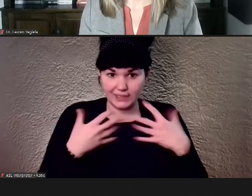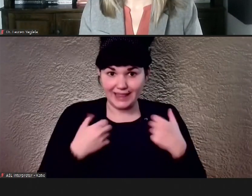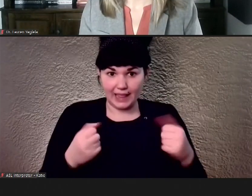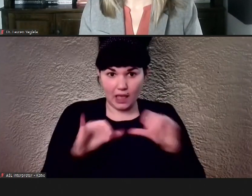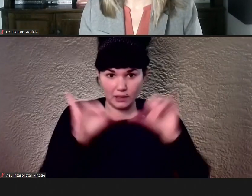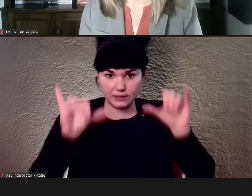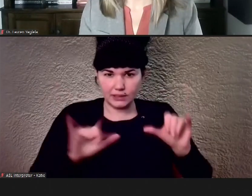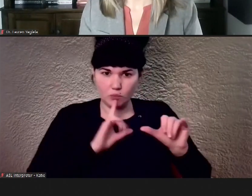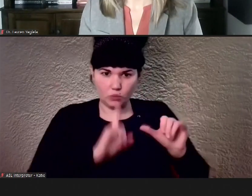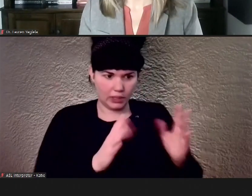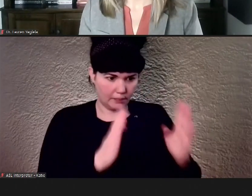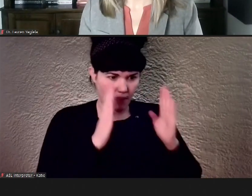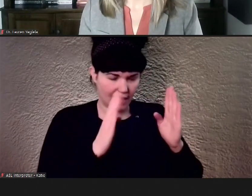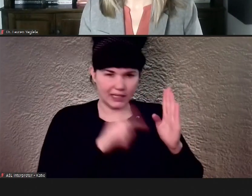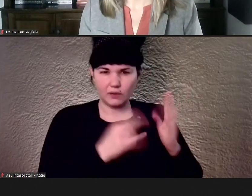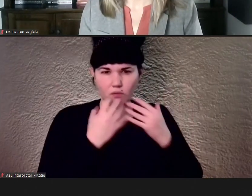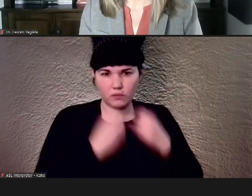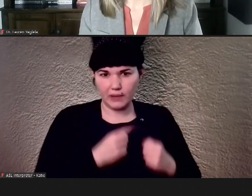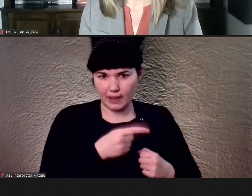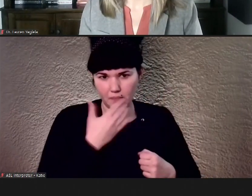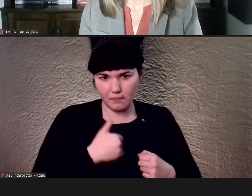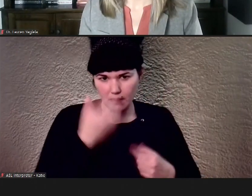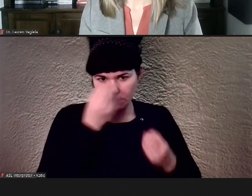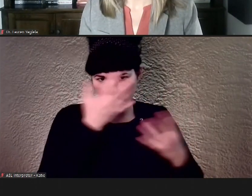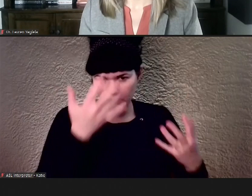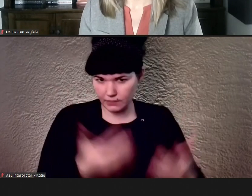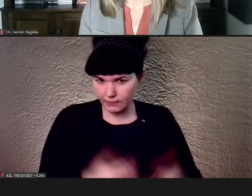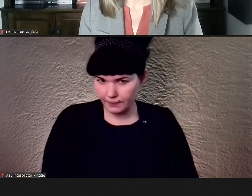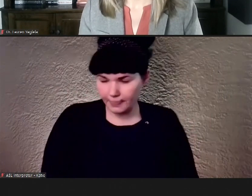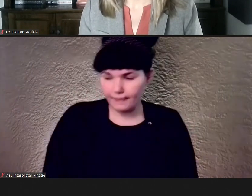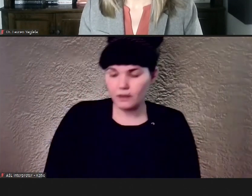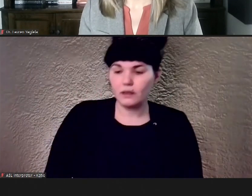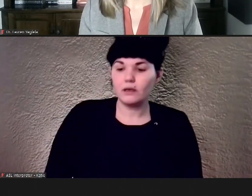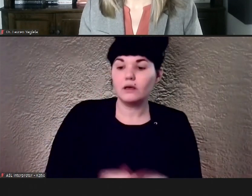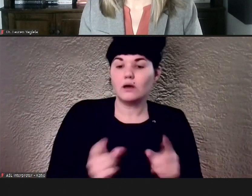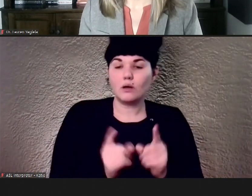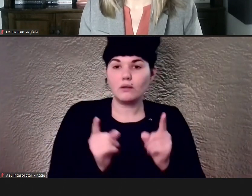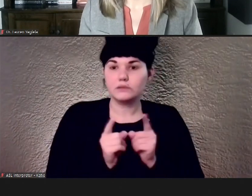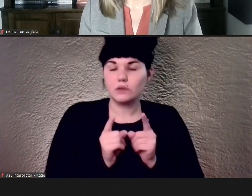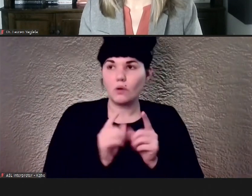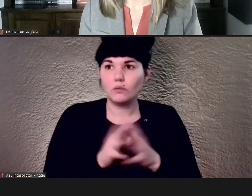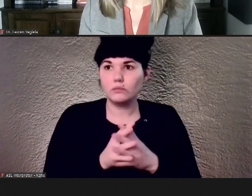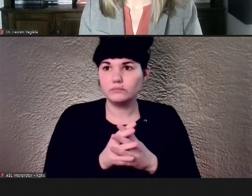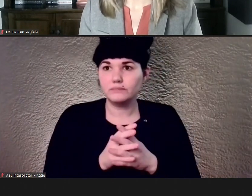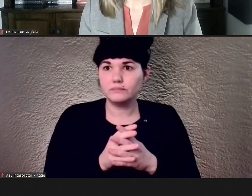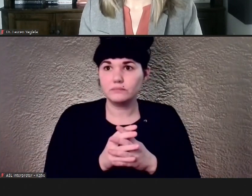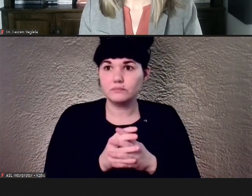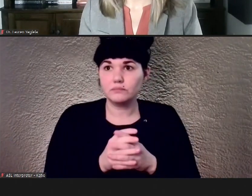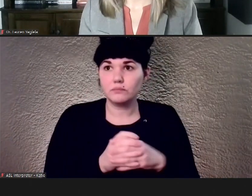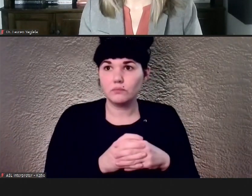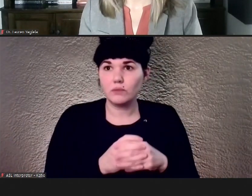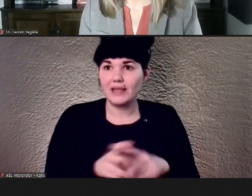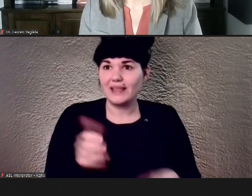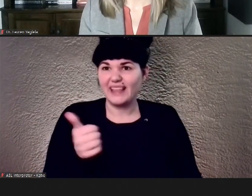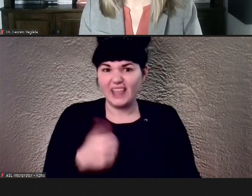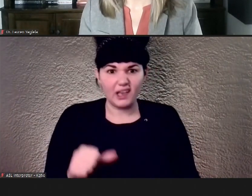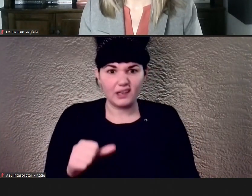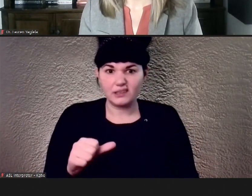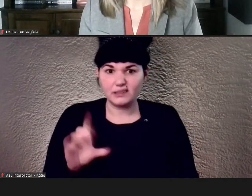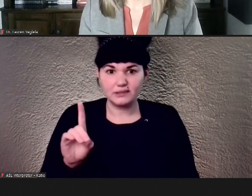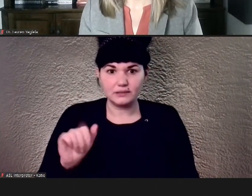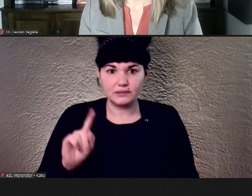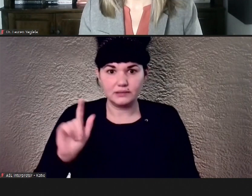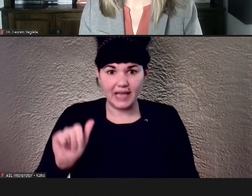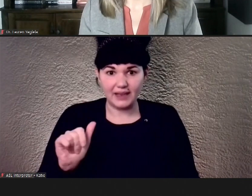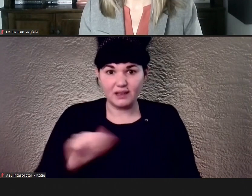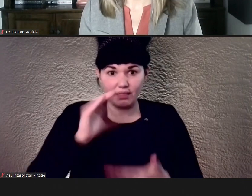a point in the pandemic where any data points that were important a year or two ago have become less or irrelevant? You